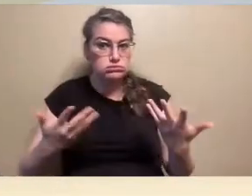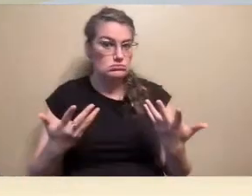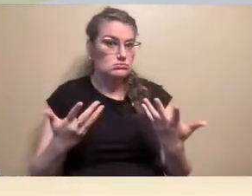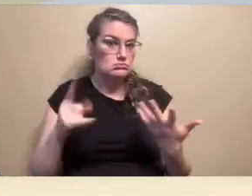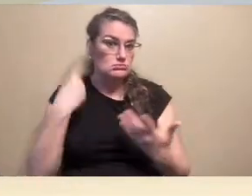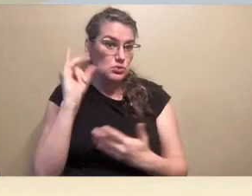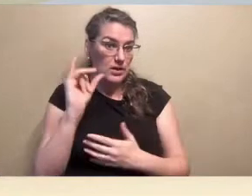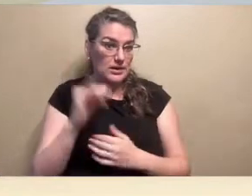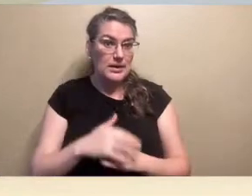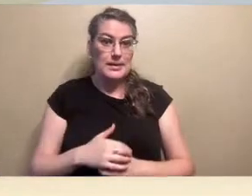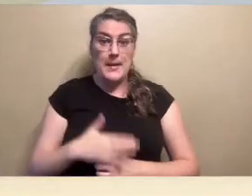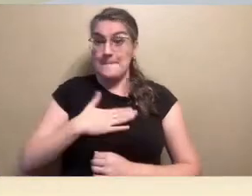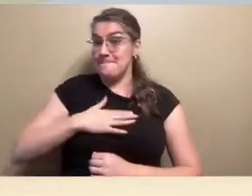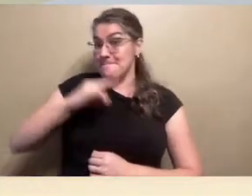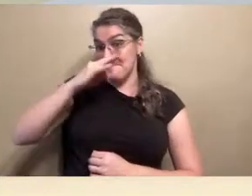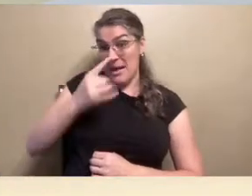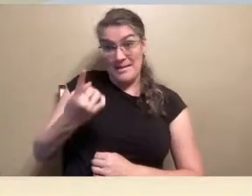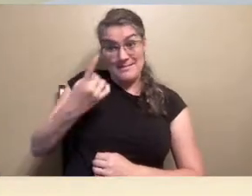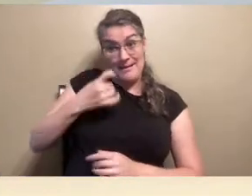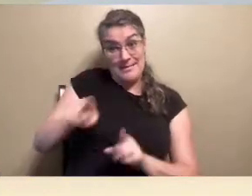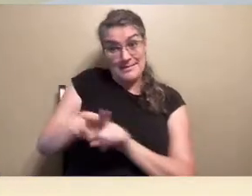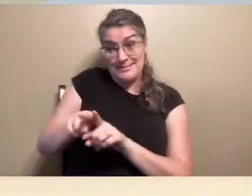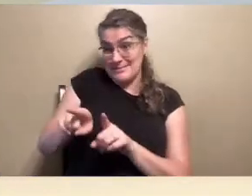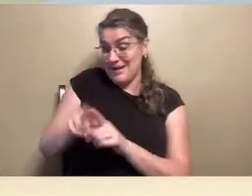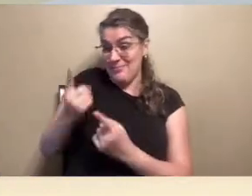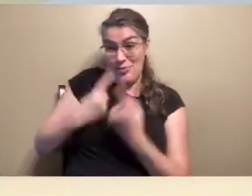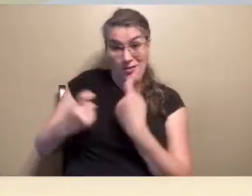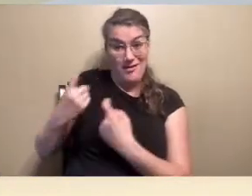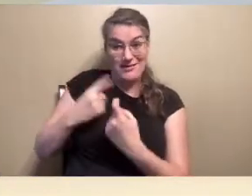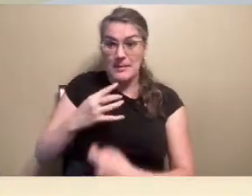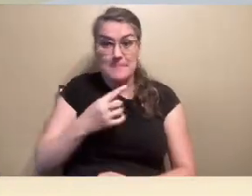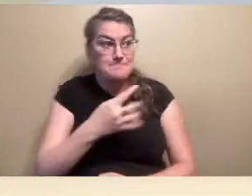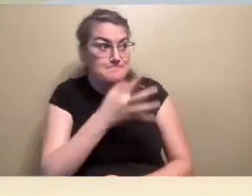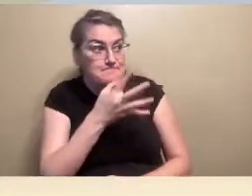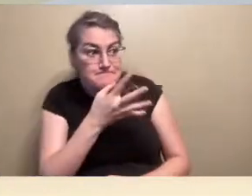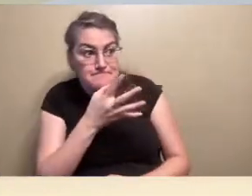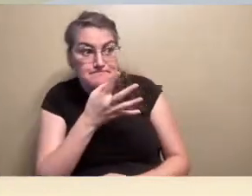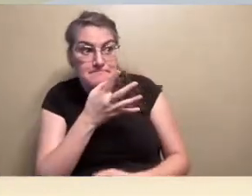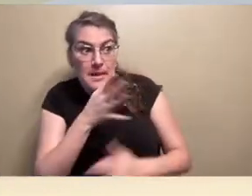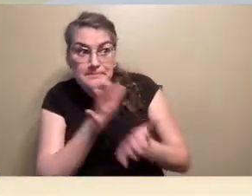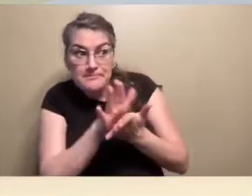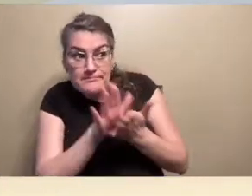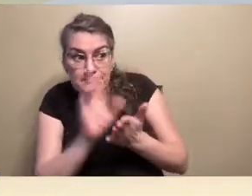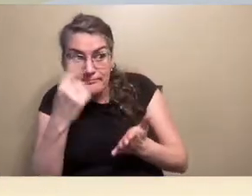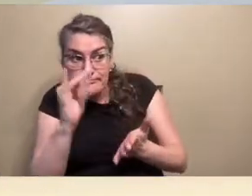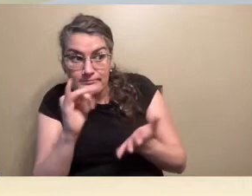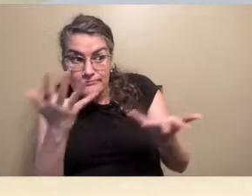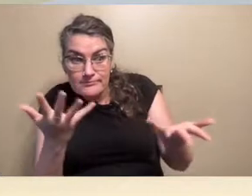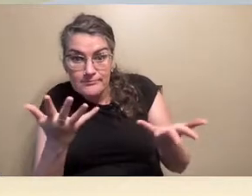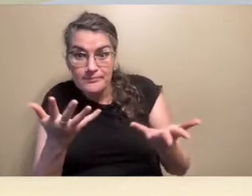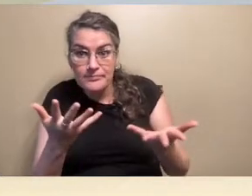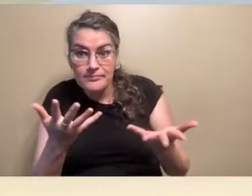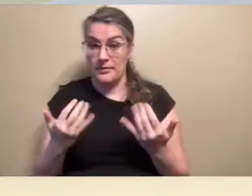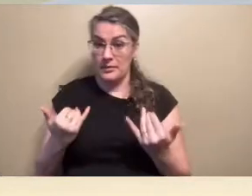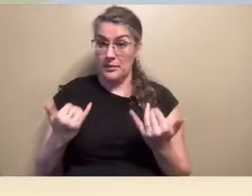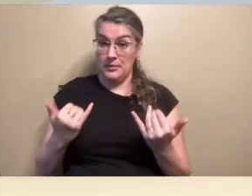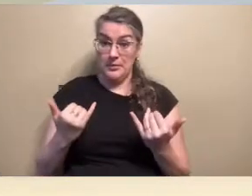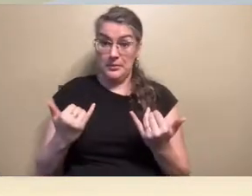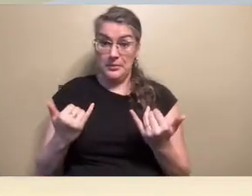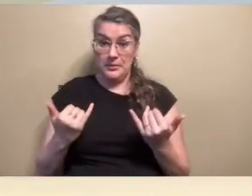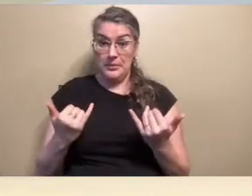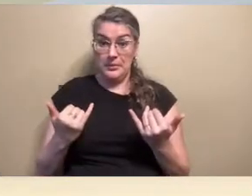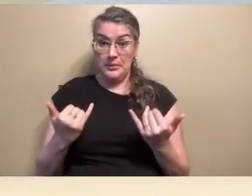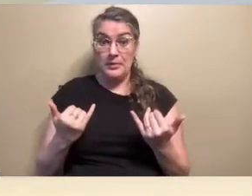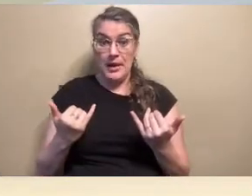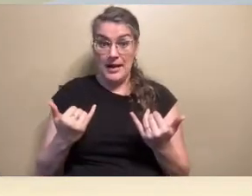my children are asking me the same question. But I mean, I think it will really, the guidance will be based on sort